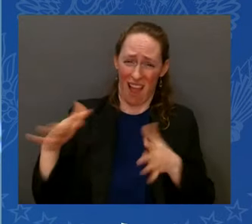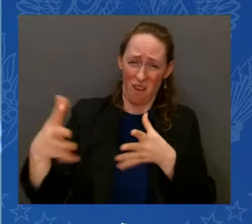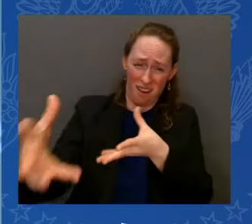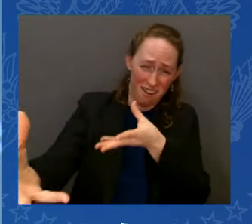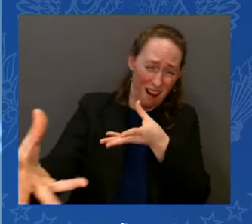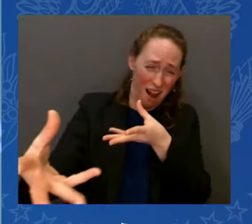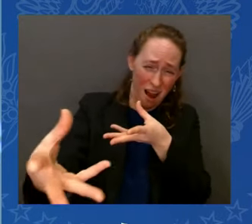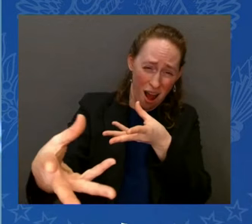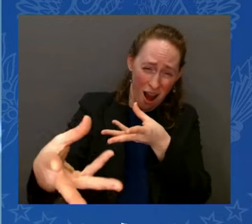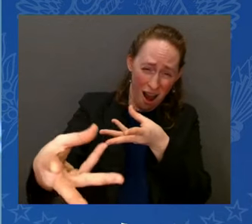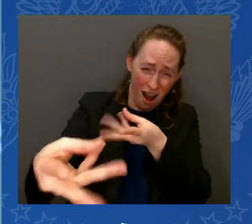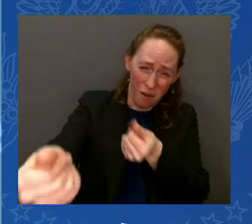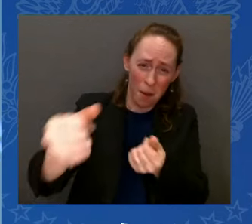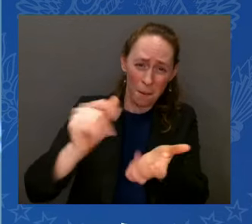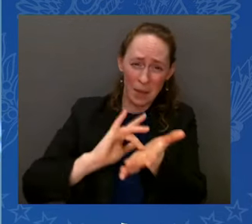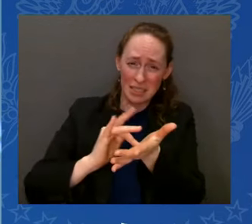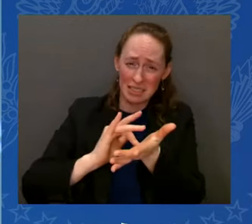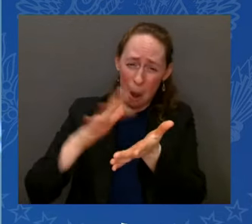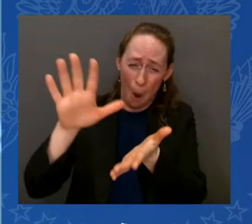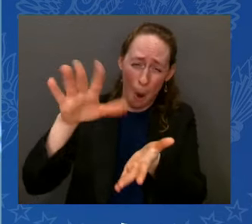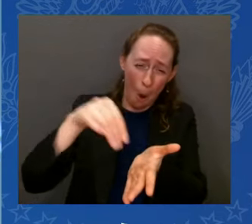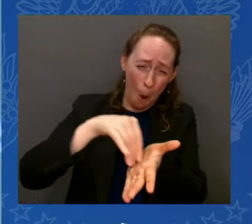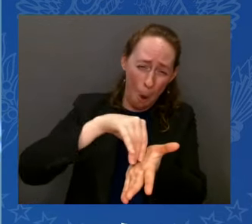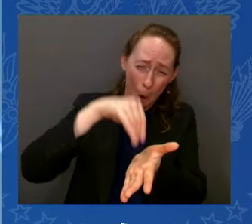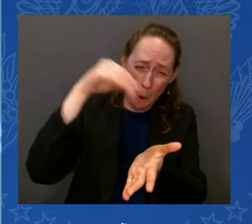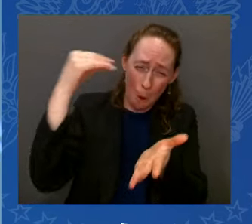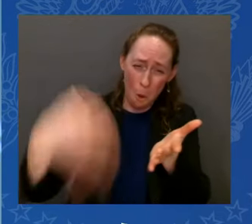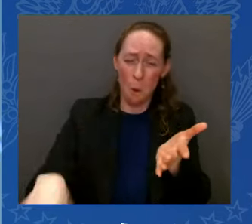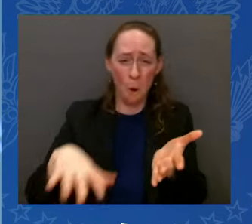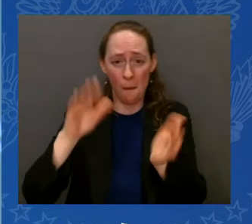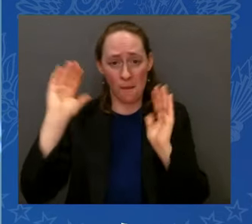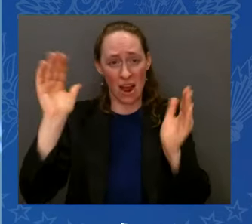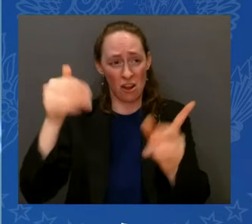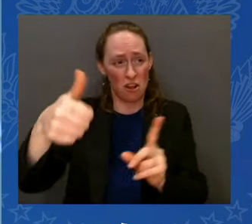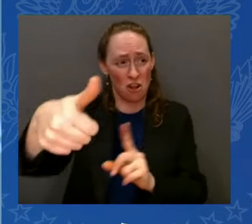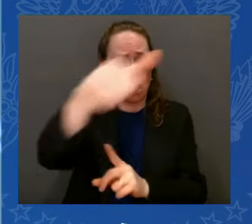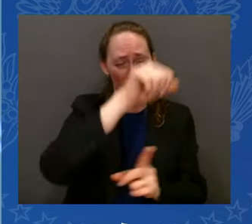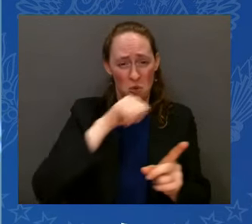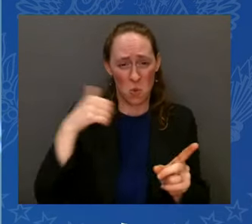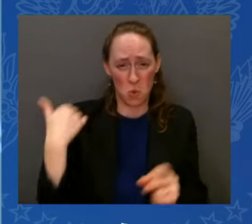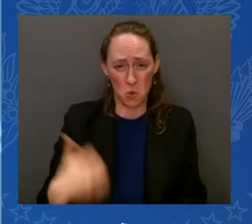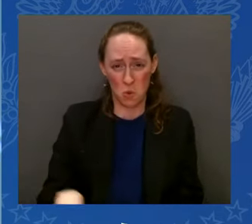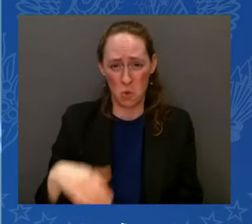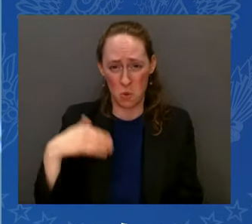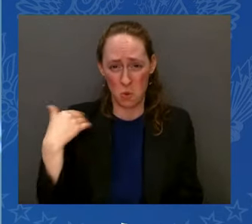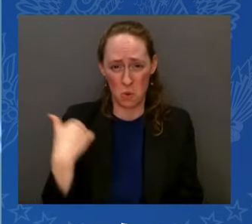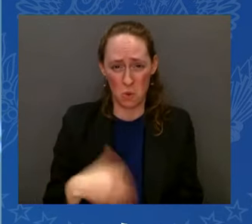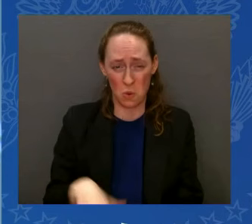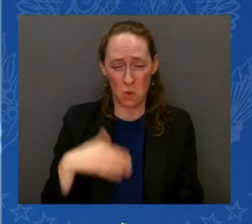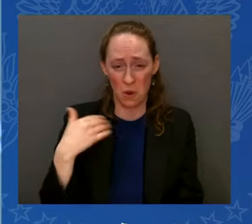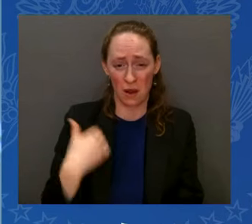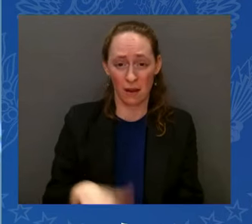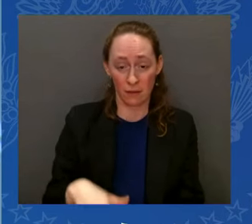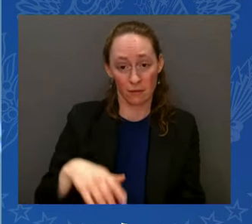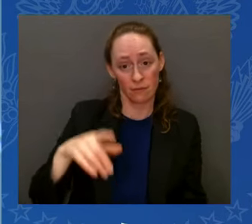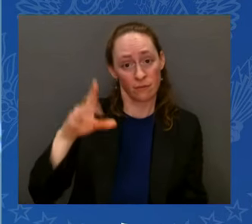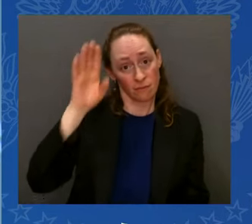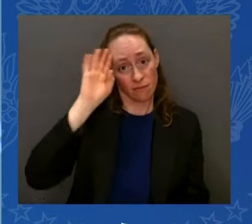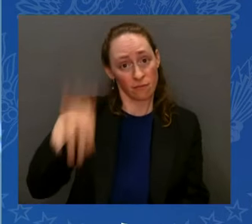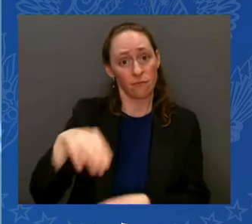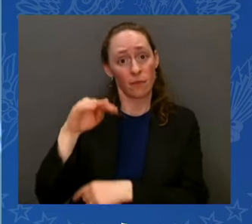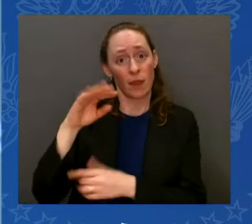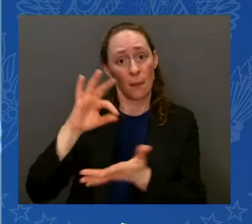the Medicare, which pays billions of dollars in Medicare bills for everybody, Medicare should be